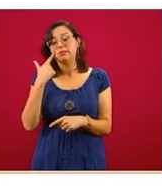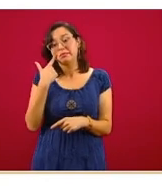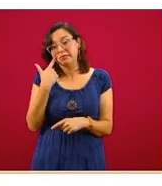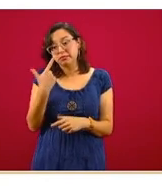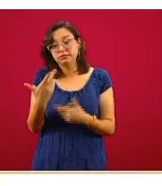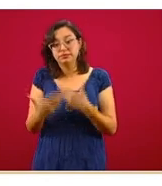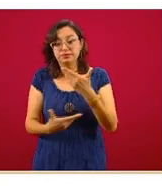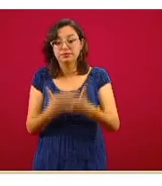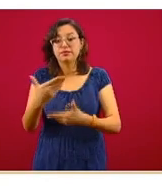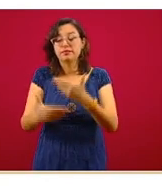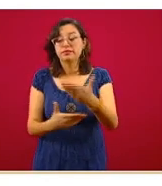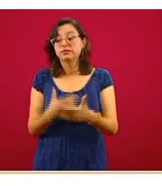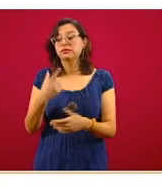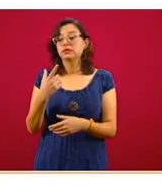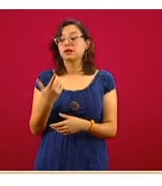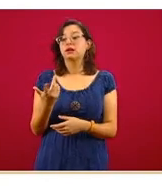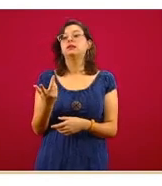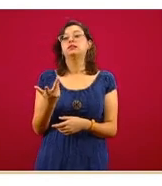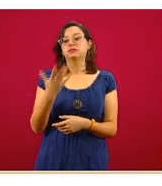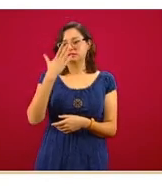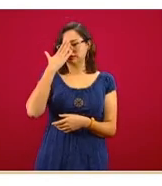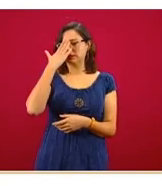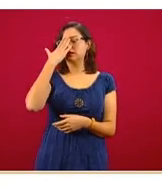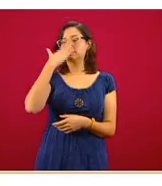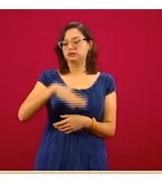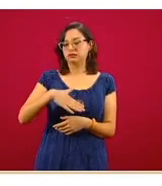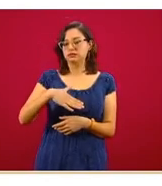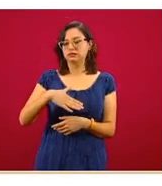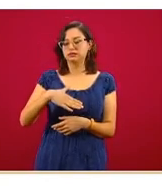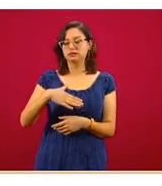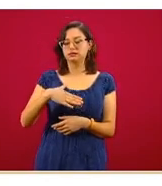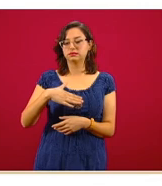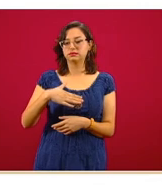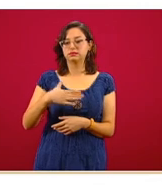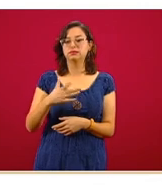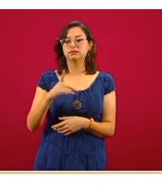15,446 suspect cumulative cases,